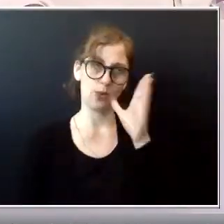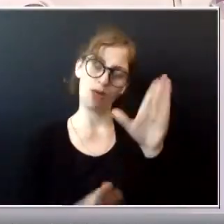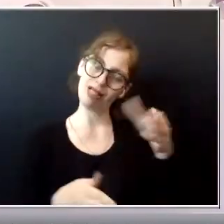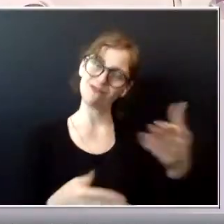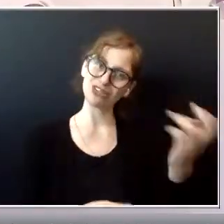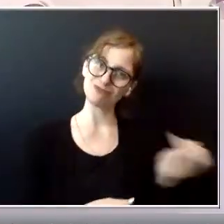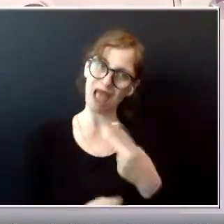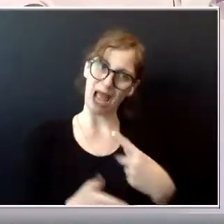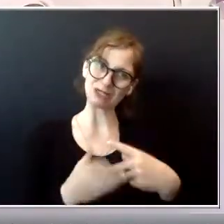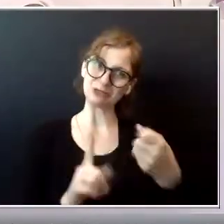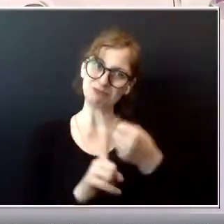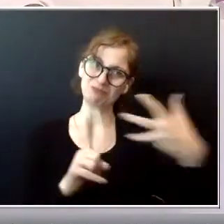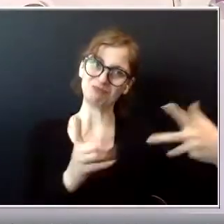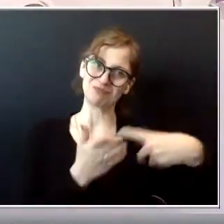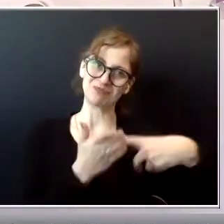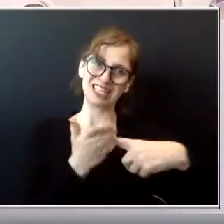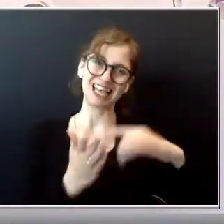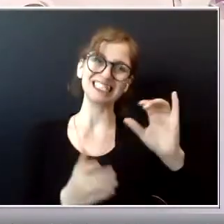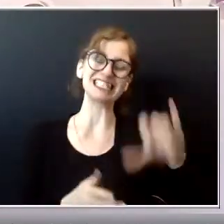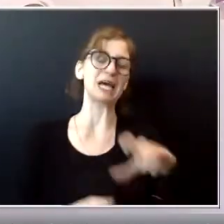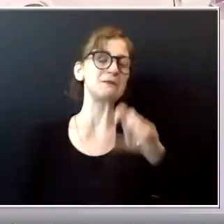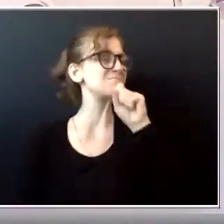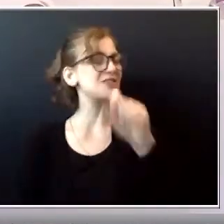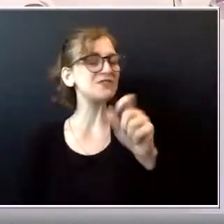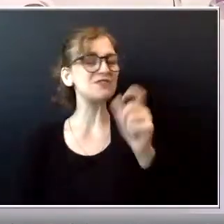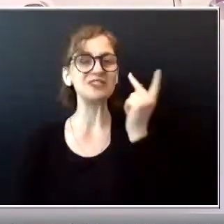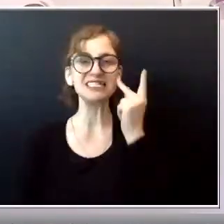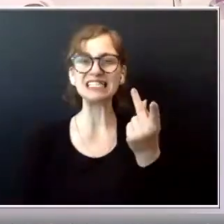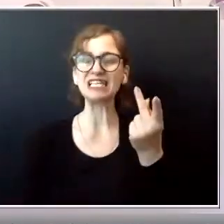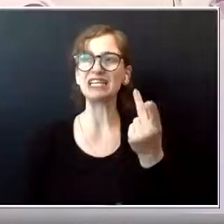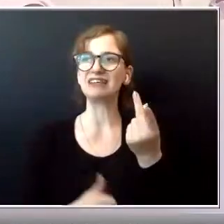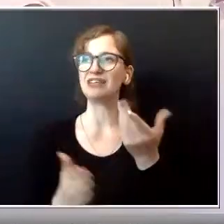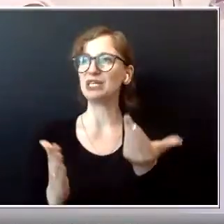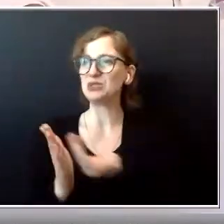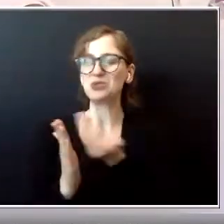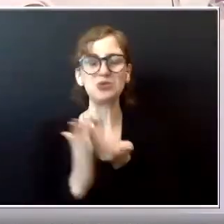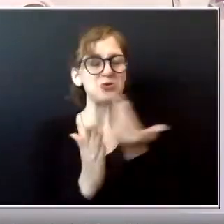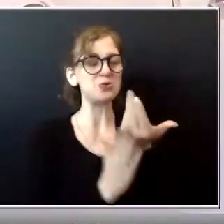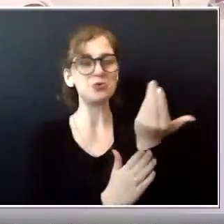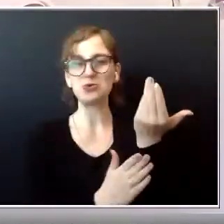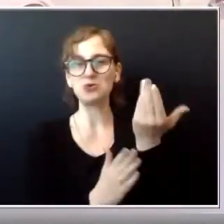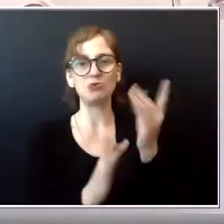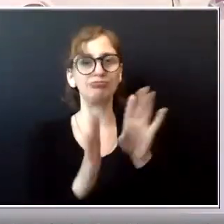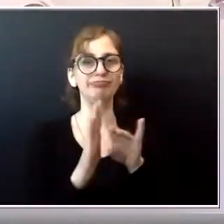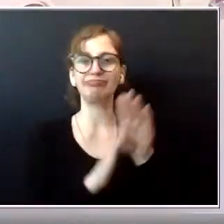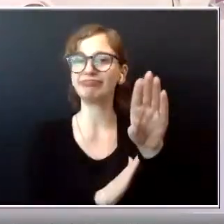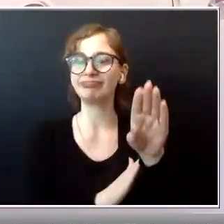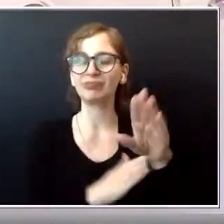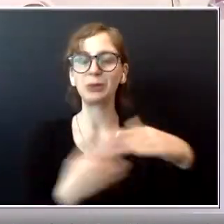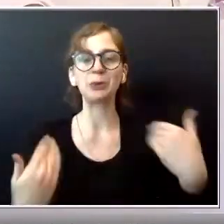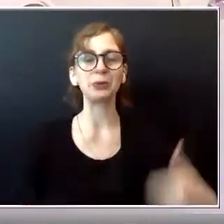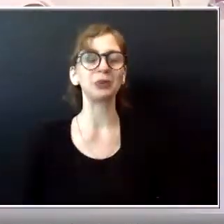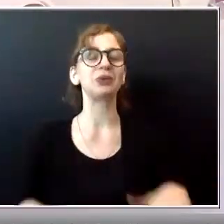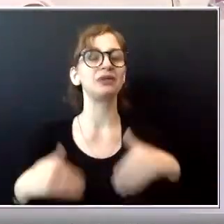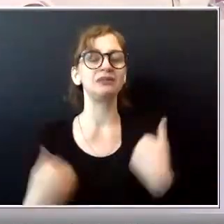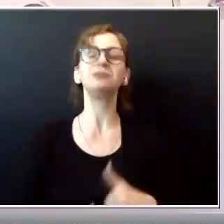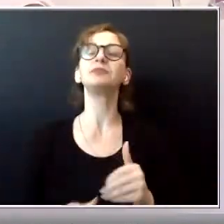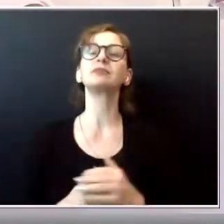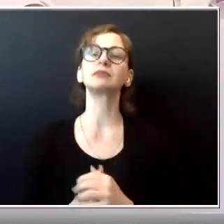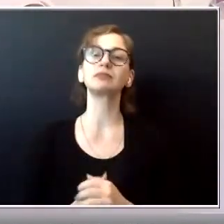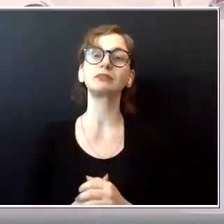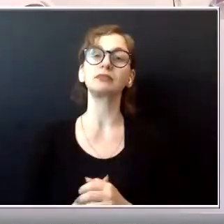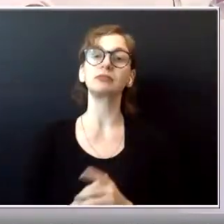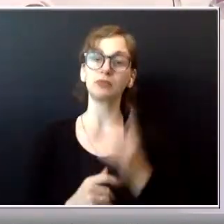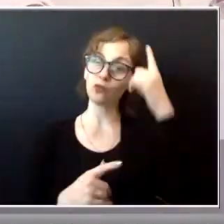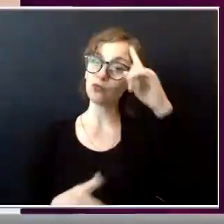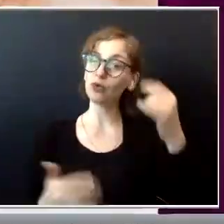seeing just all the developments that happen so quickly. So stay tuned for that episode. That's a future episode. In the meantime, we love